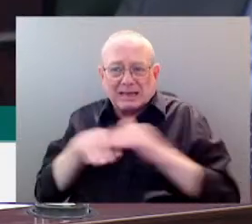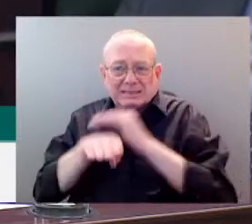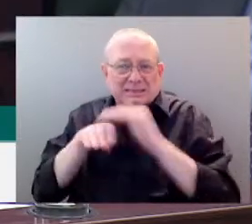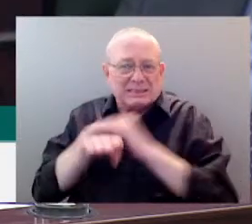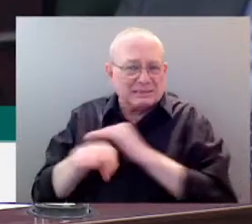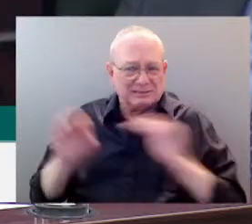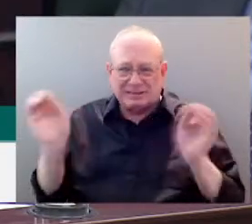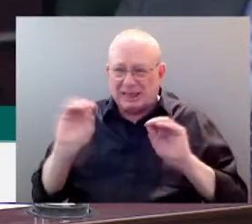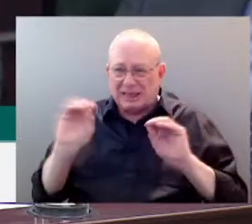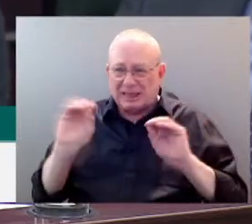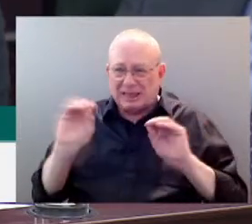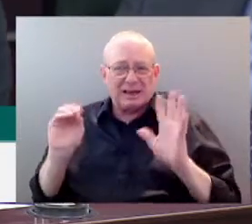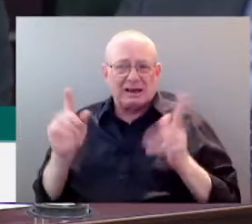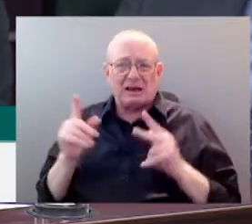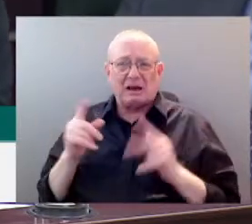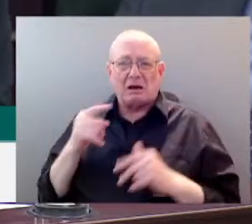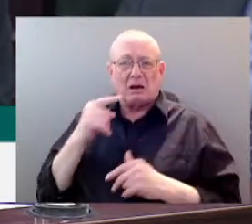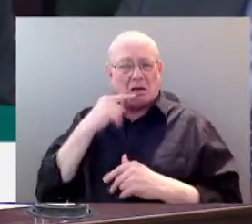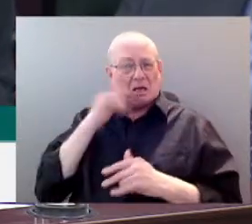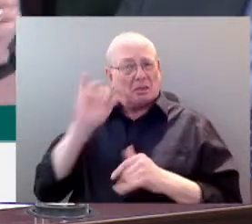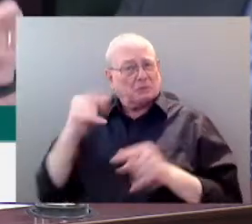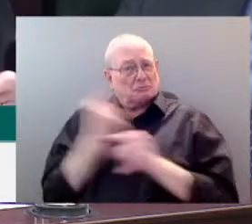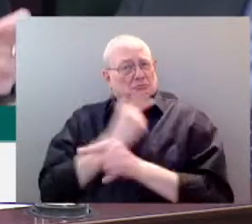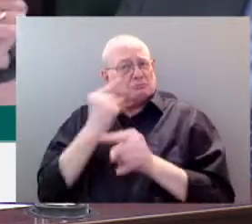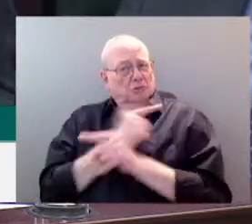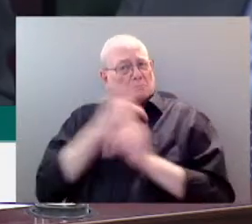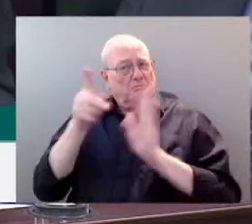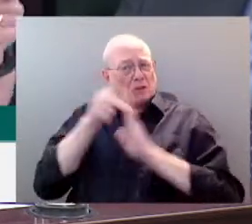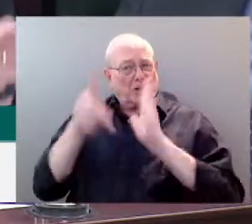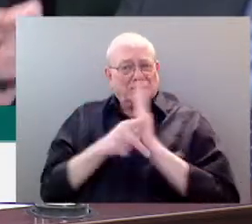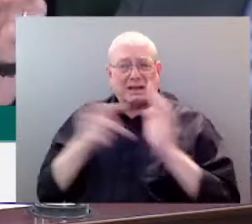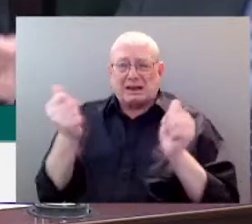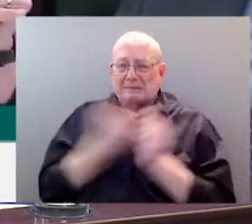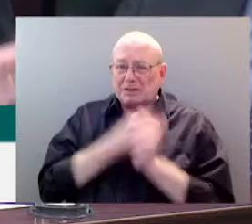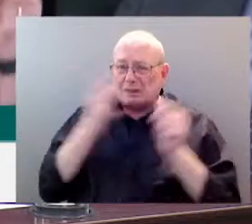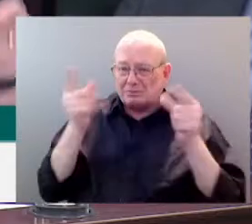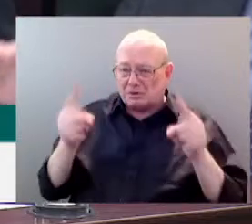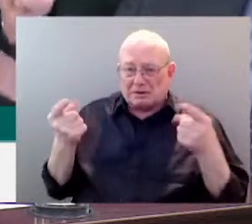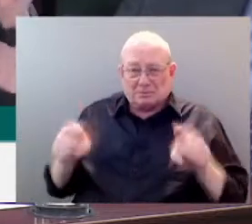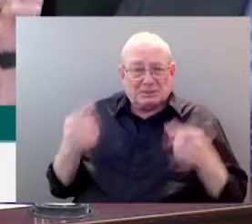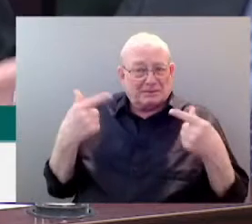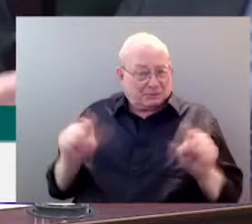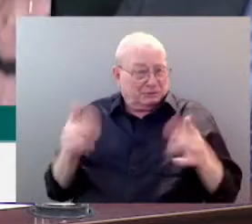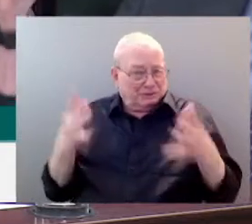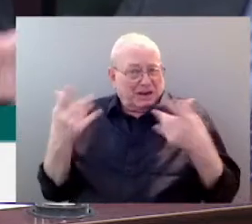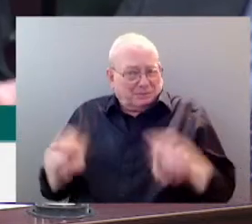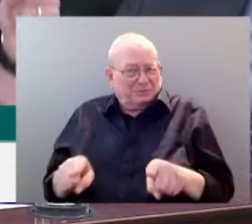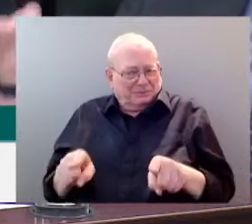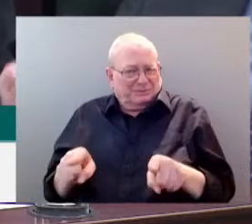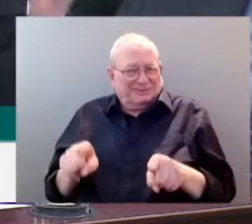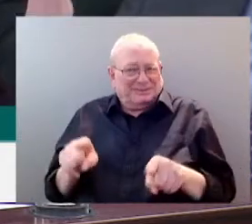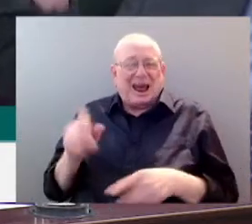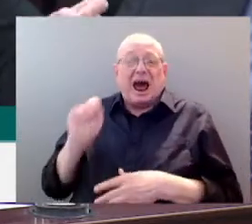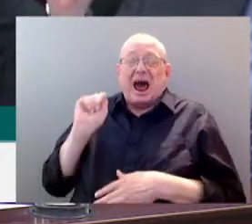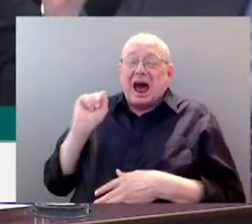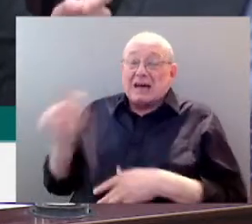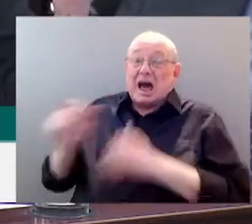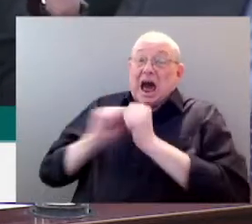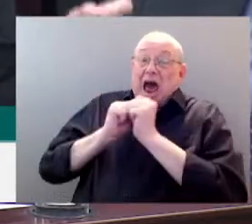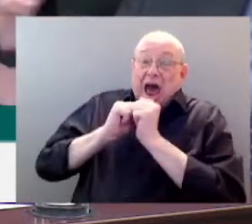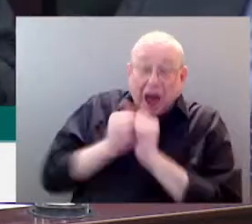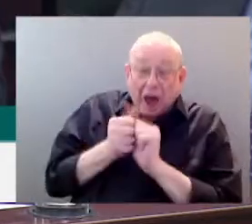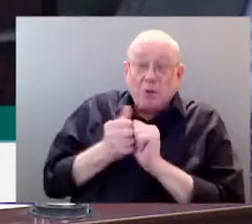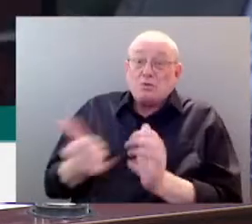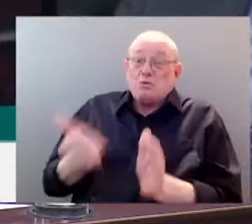proper protocol and everything that was supposed to happen did so to the premier how could her Minister have gotten it so wrong on